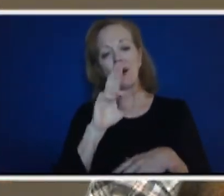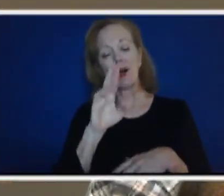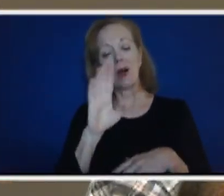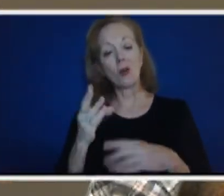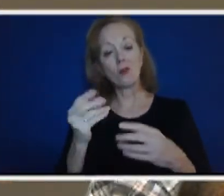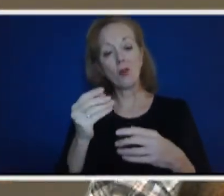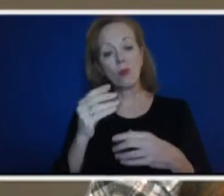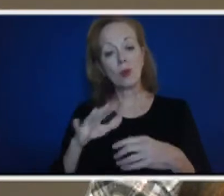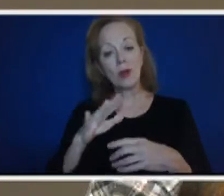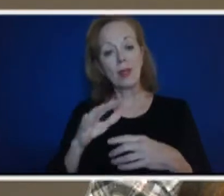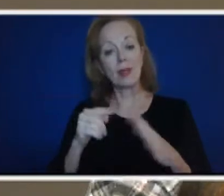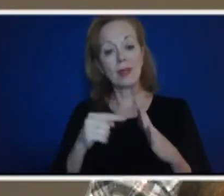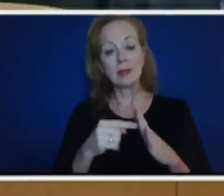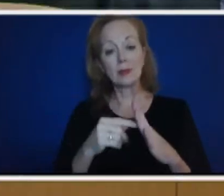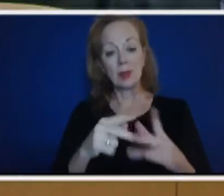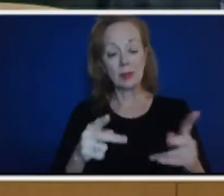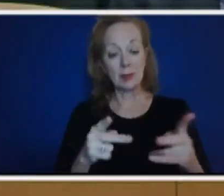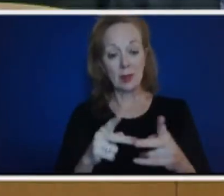this site right here?